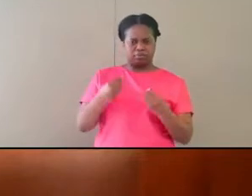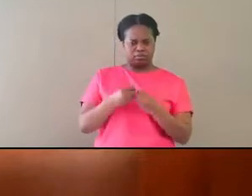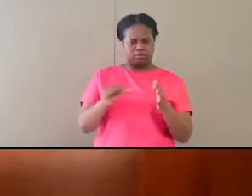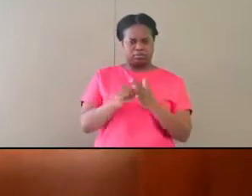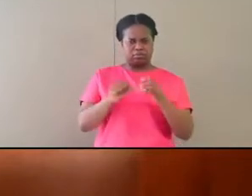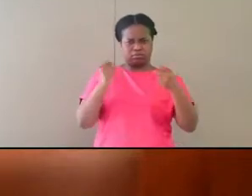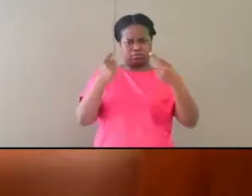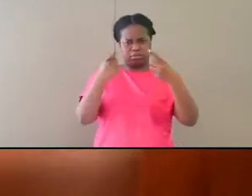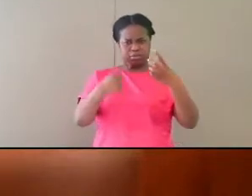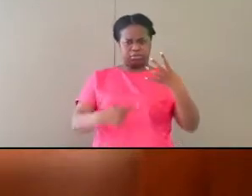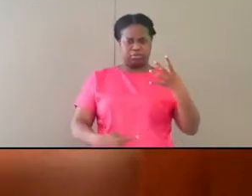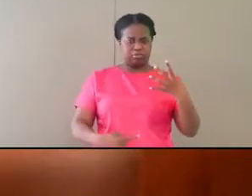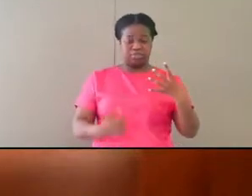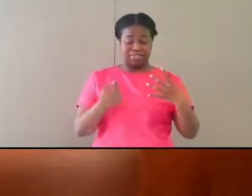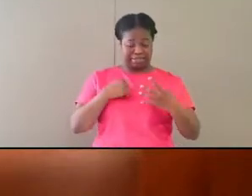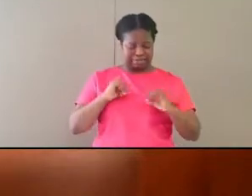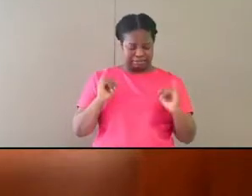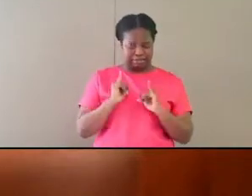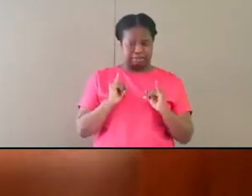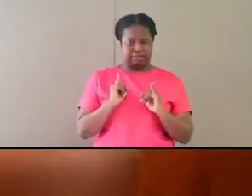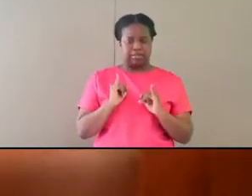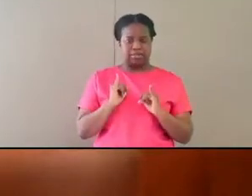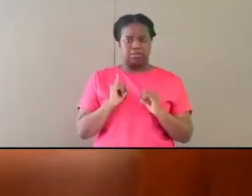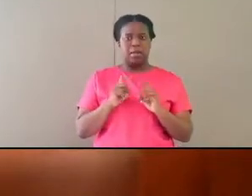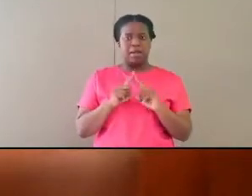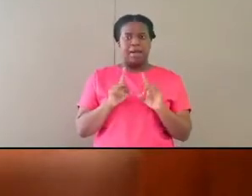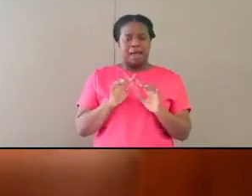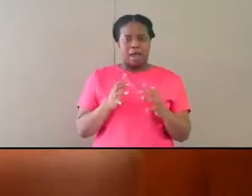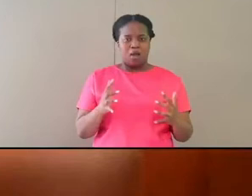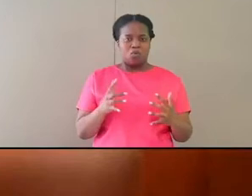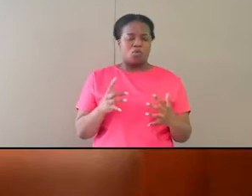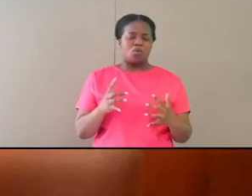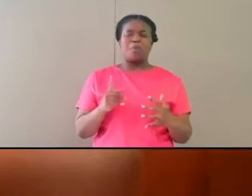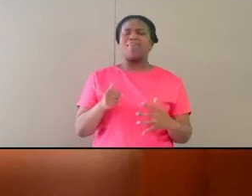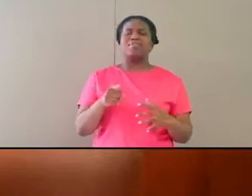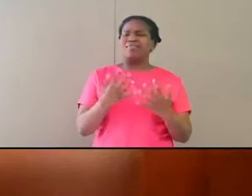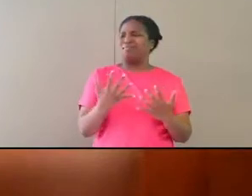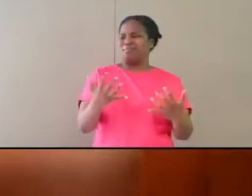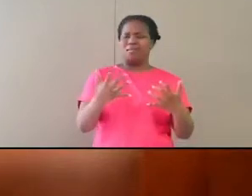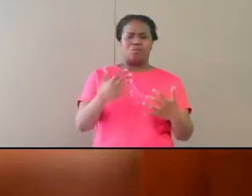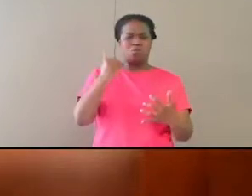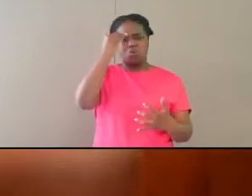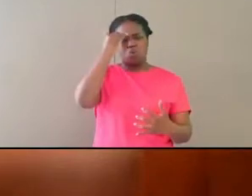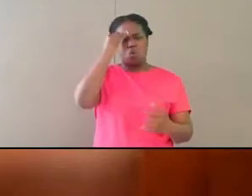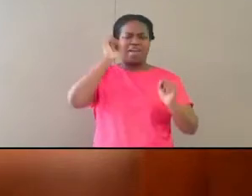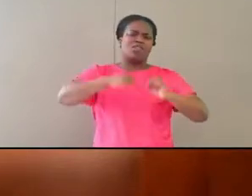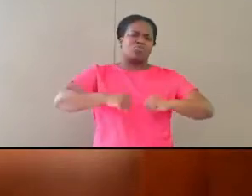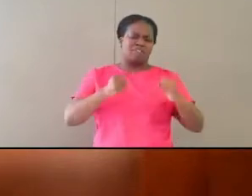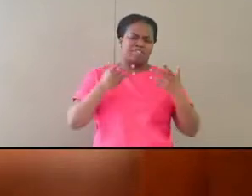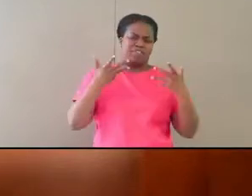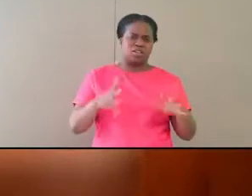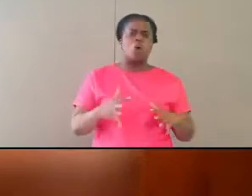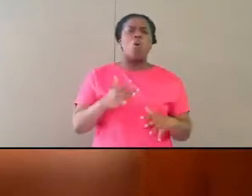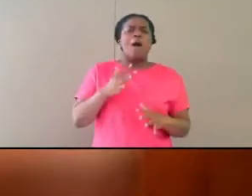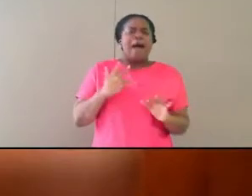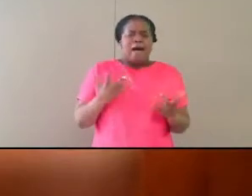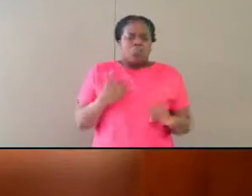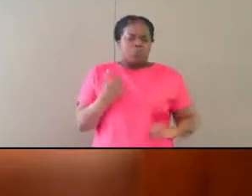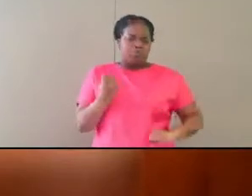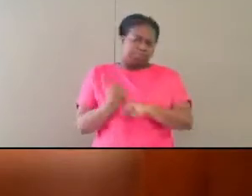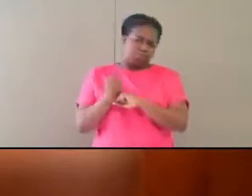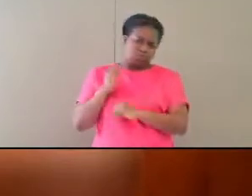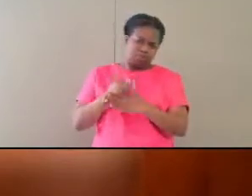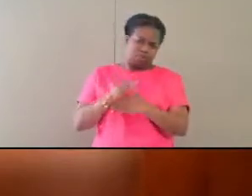it's clear that this is an urgent issue, but in the room, we're probably preaching to the converted. So who isn't in the room? Who needs to hear this message? Thanks.